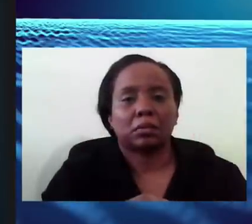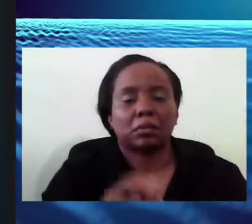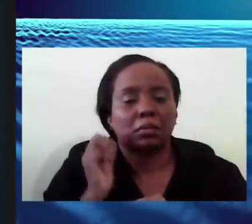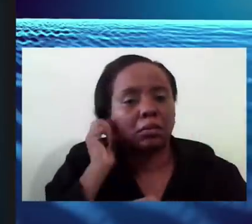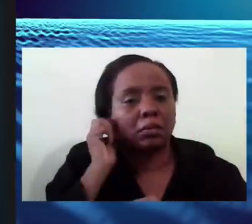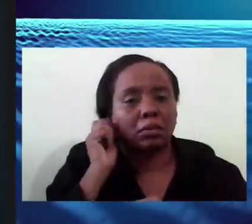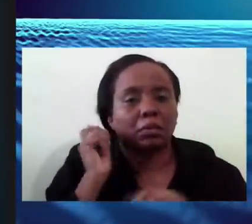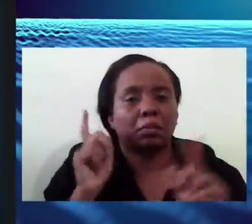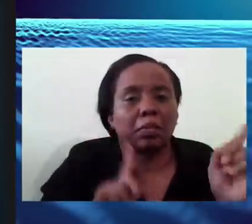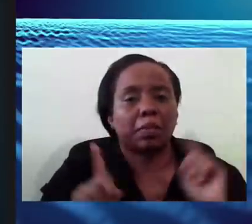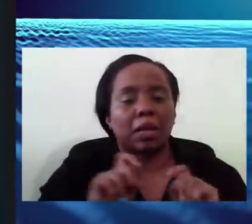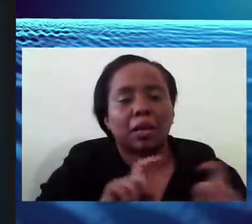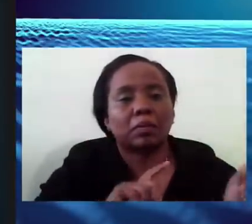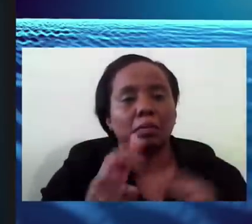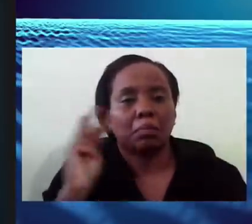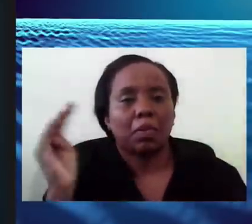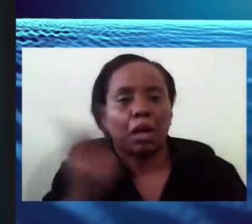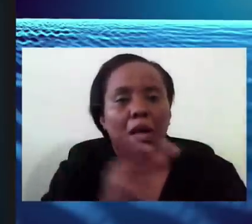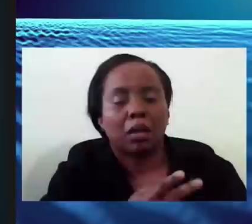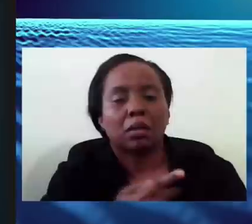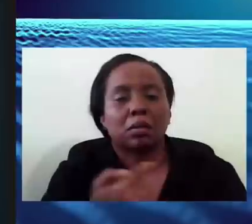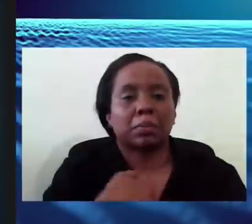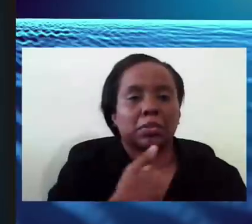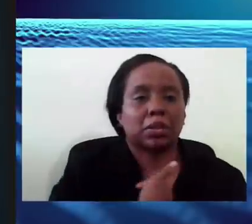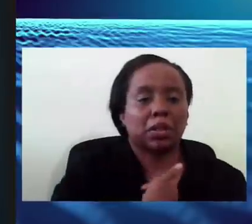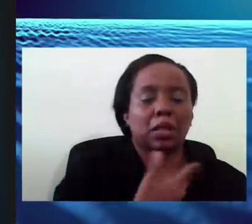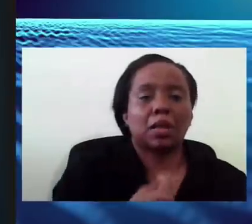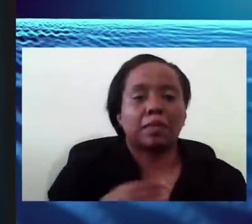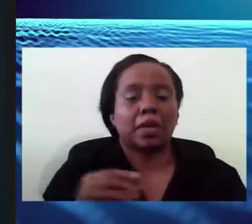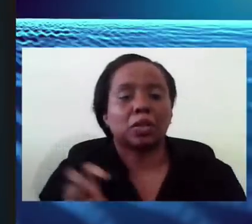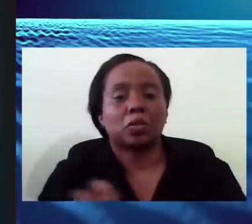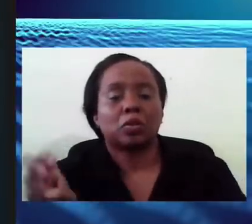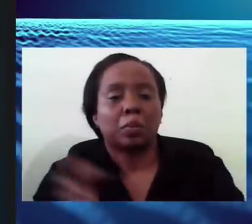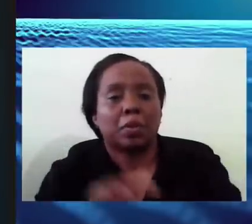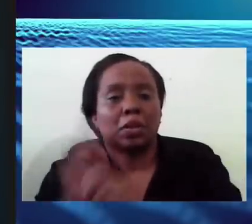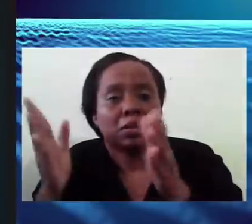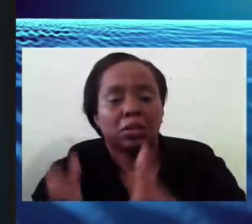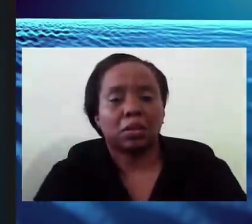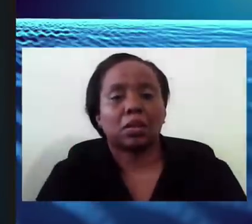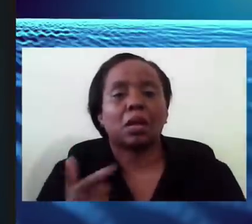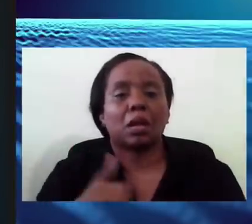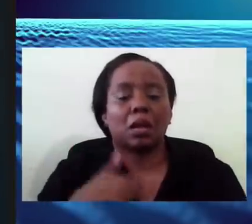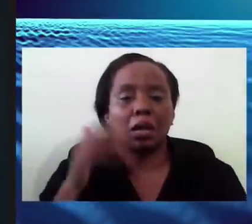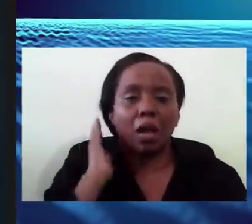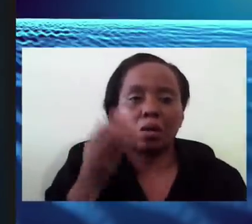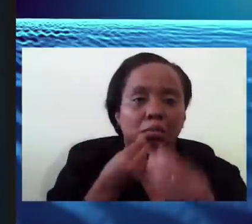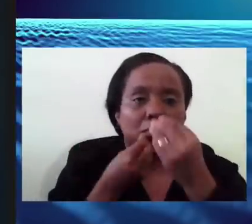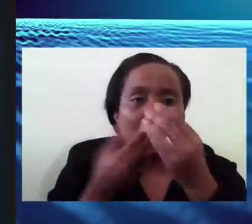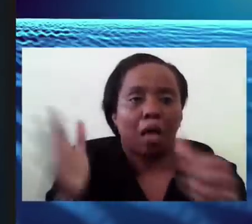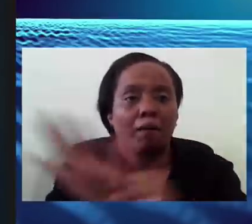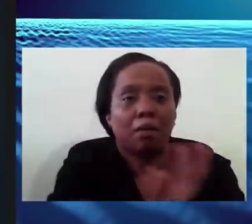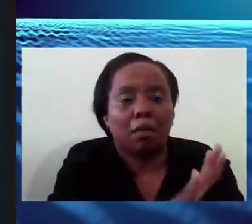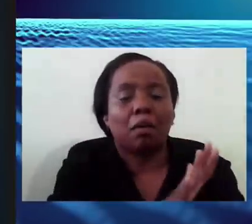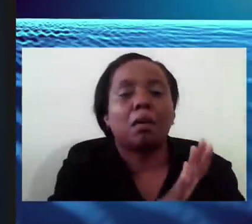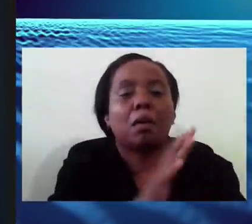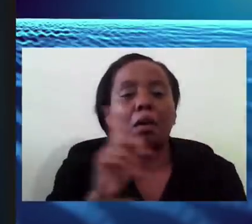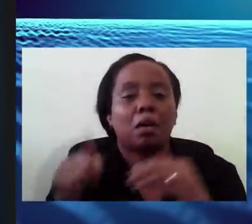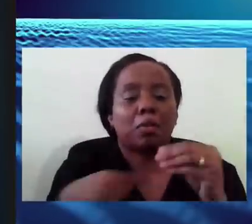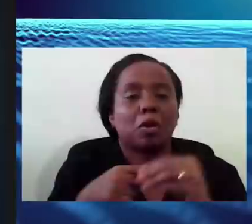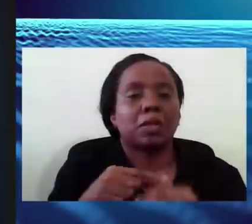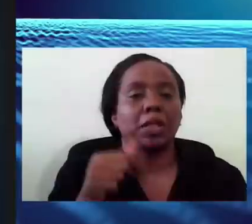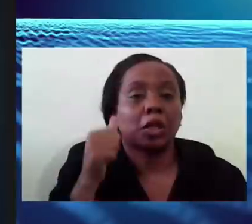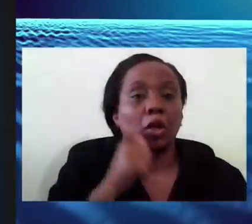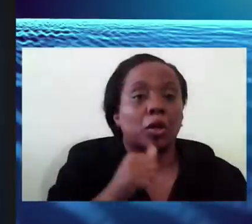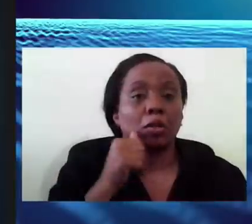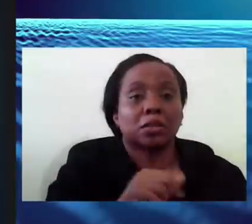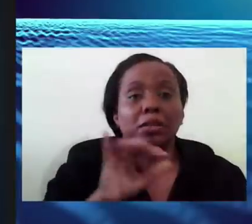things, particularly Minister Cummins and myself. I undertake to update you fully in respect of what is going on with